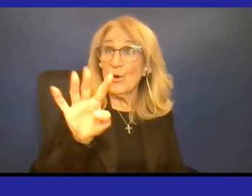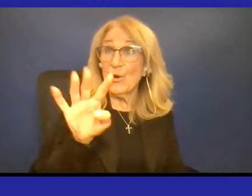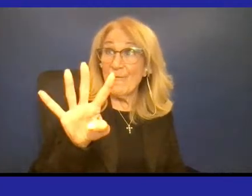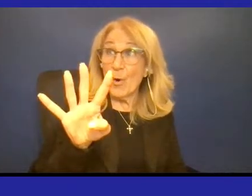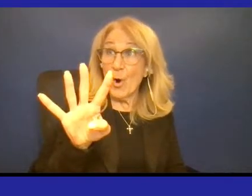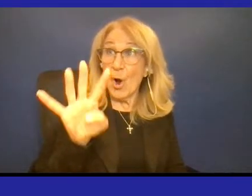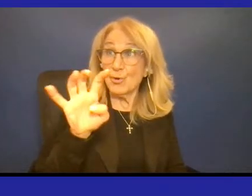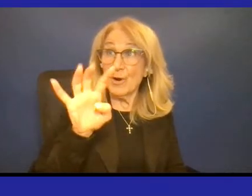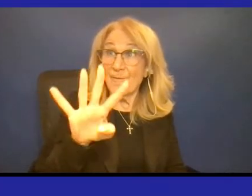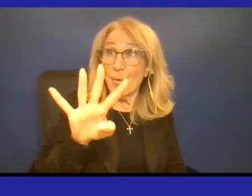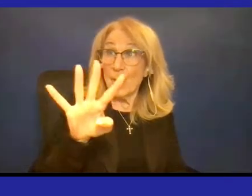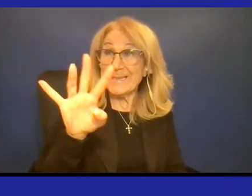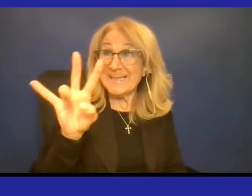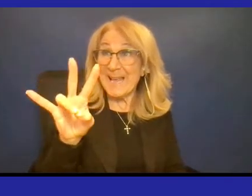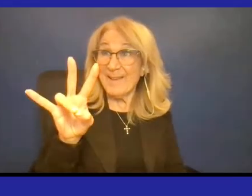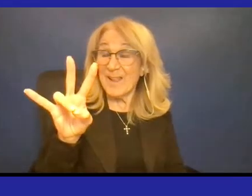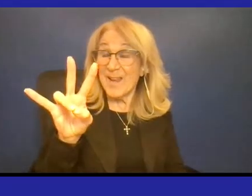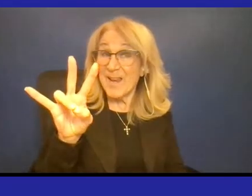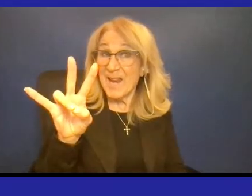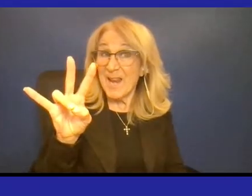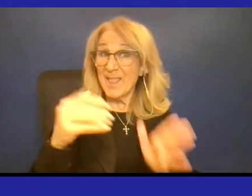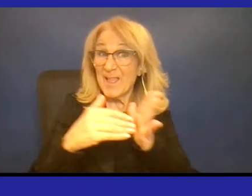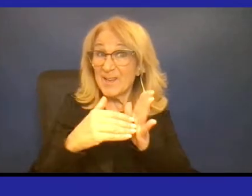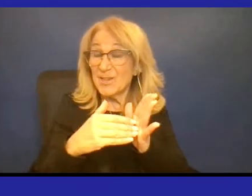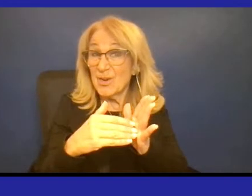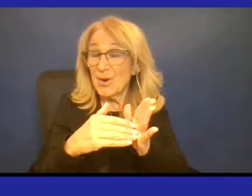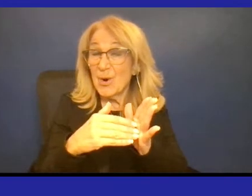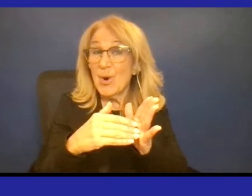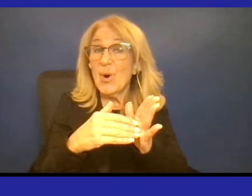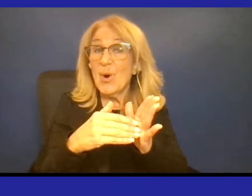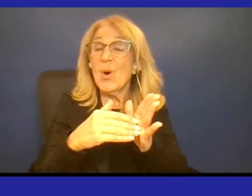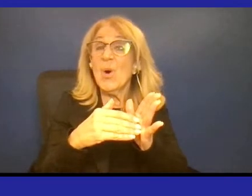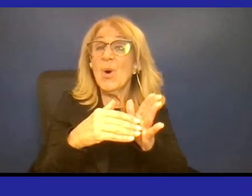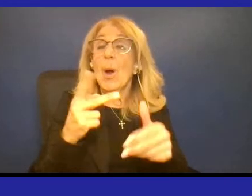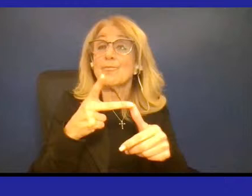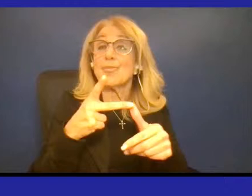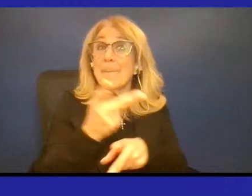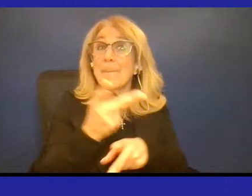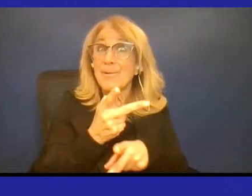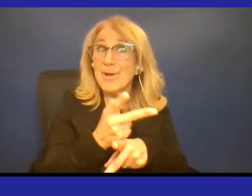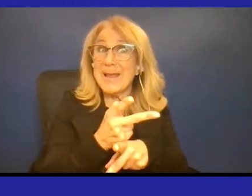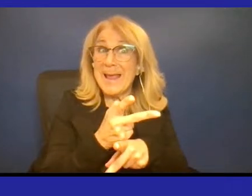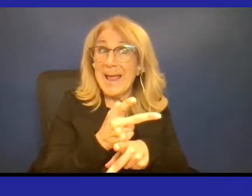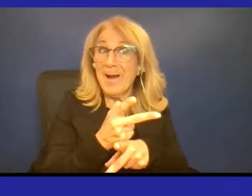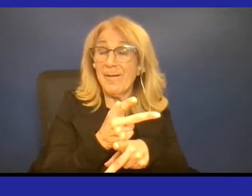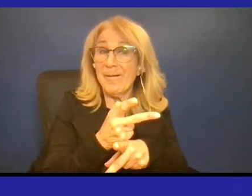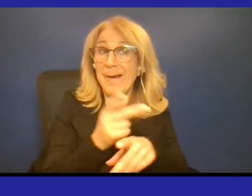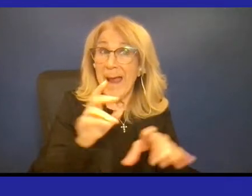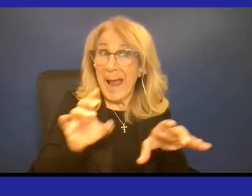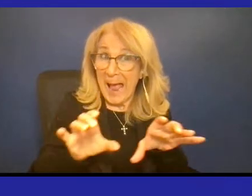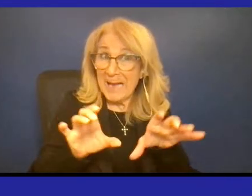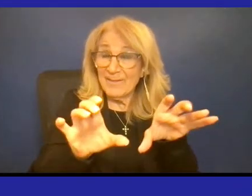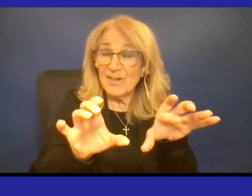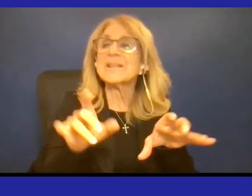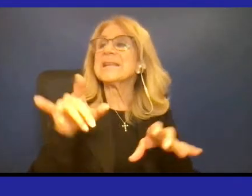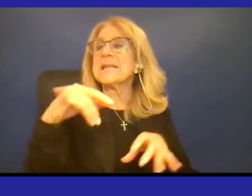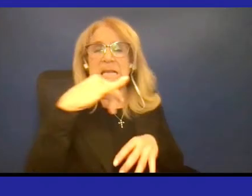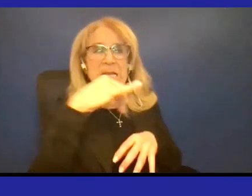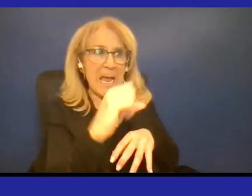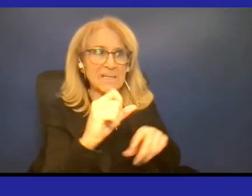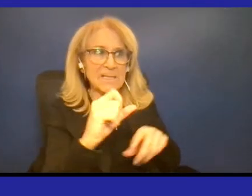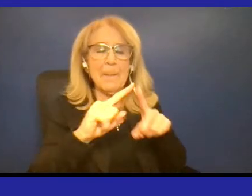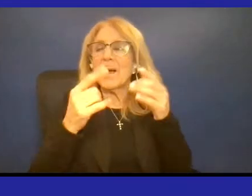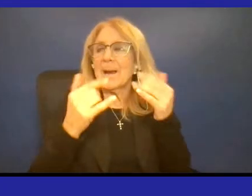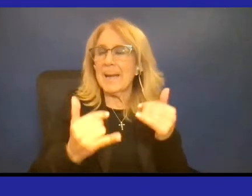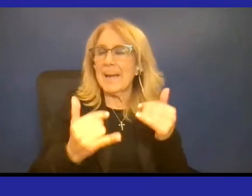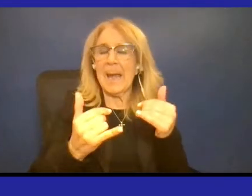but are there non-primary care activations? Are those? There are, but the metric right now is changed to just be impaneled to H&H